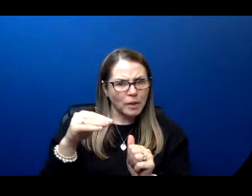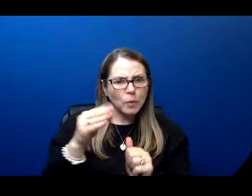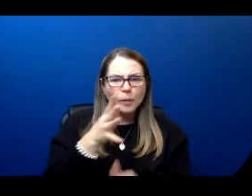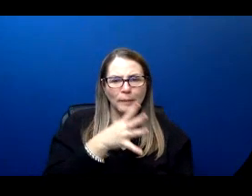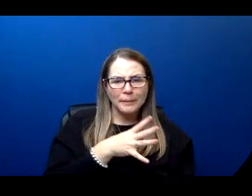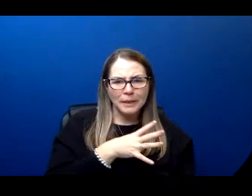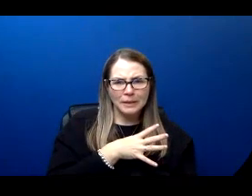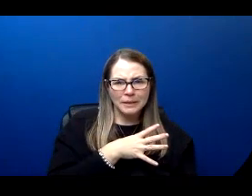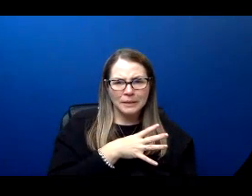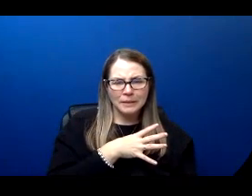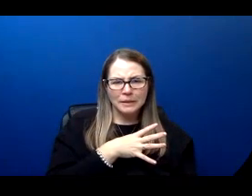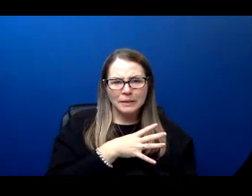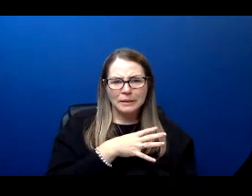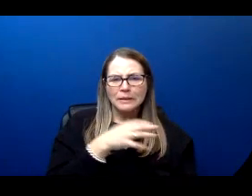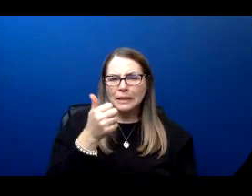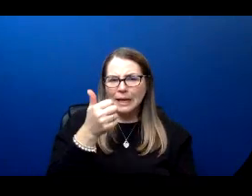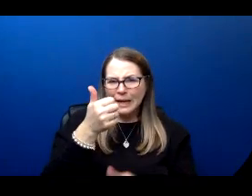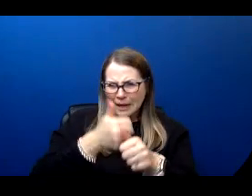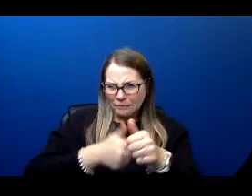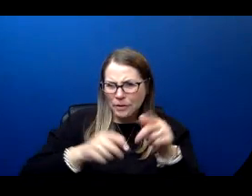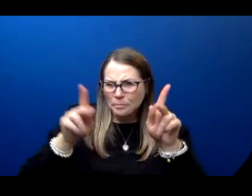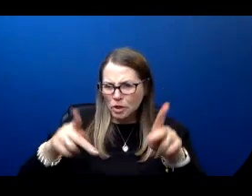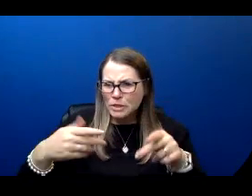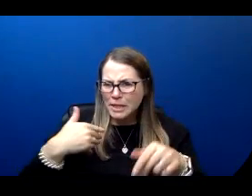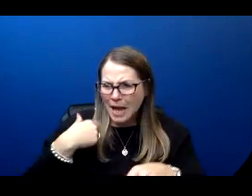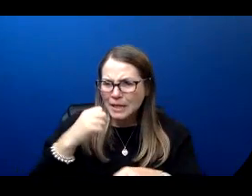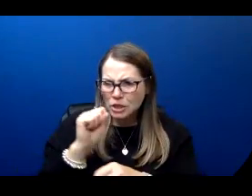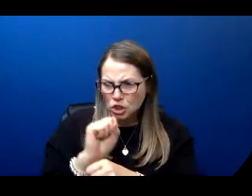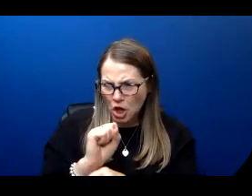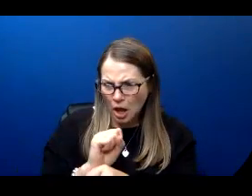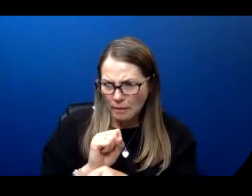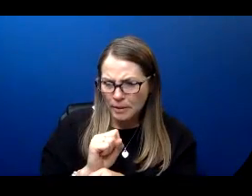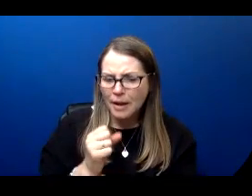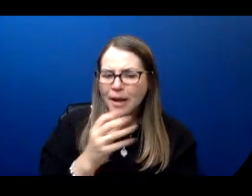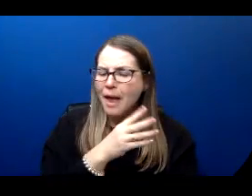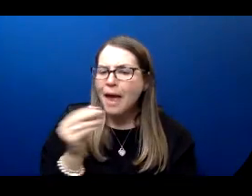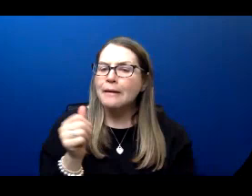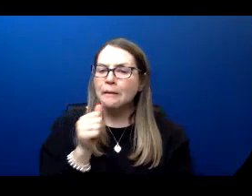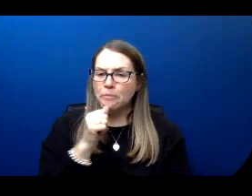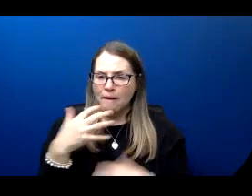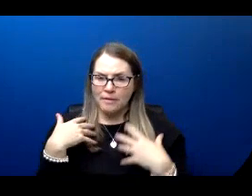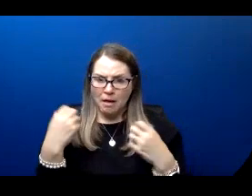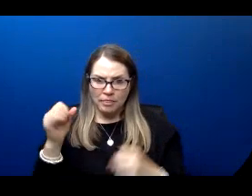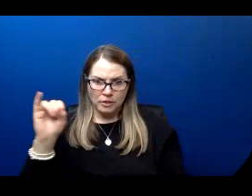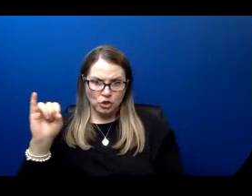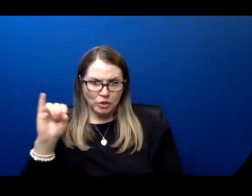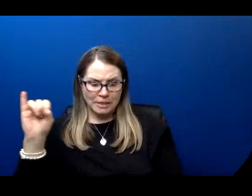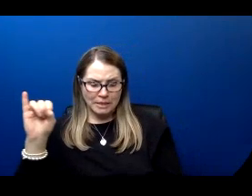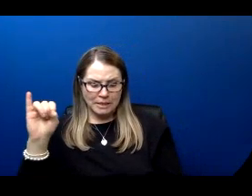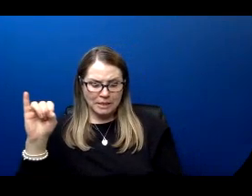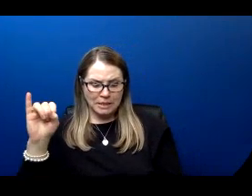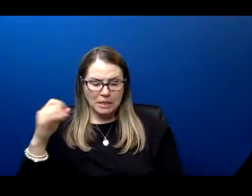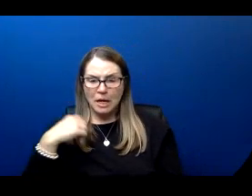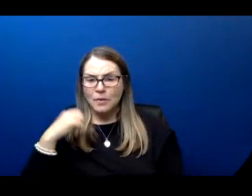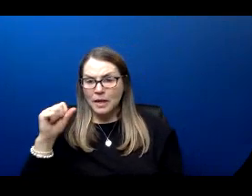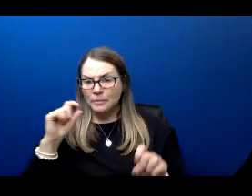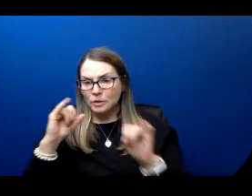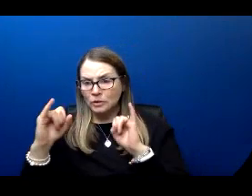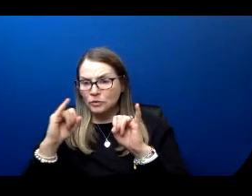was employed. The majority had private health insurance. And I was able to interview individuals from